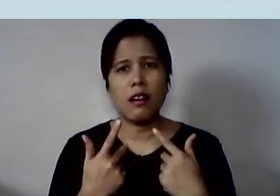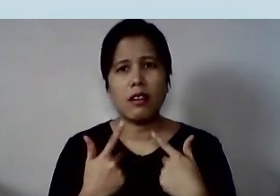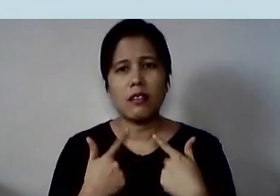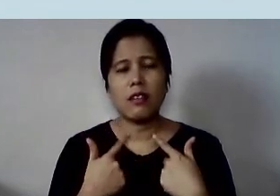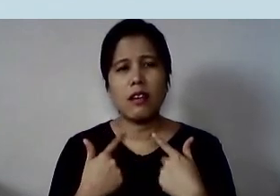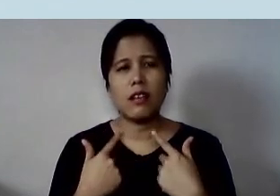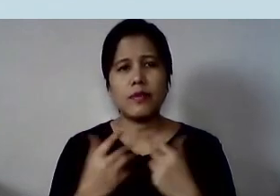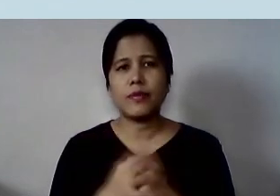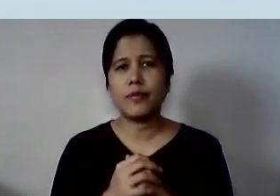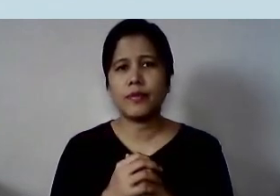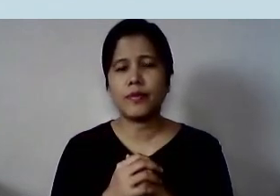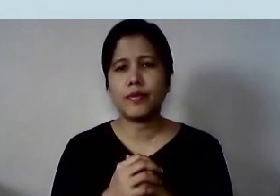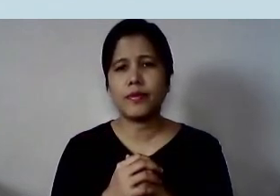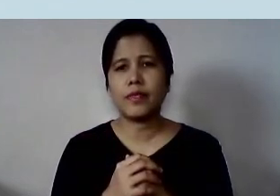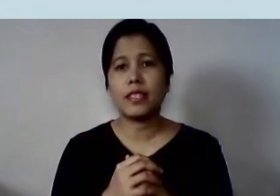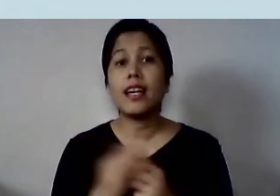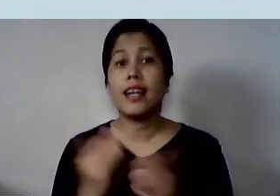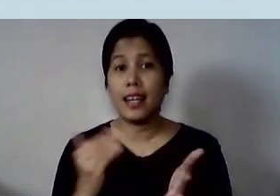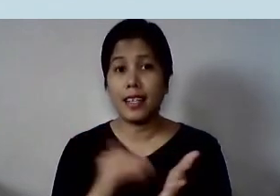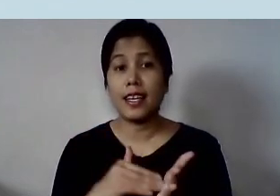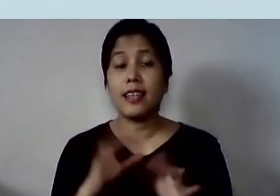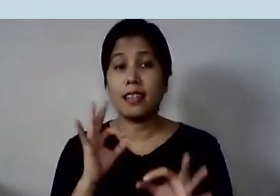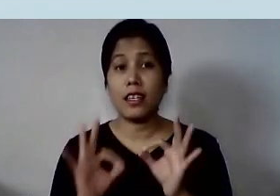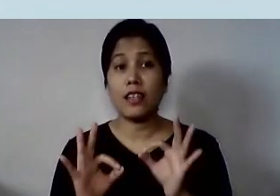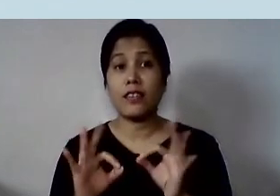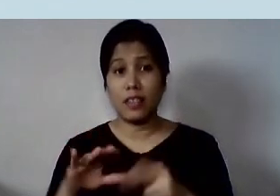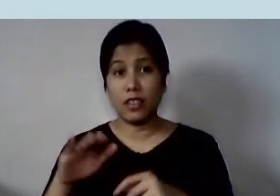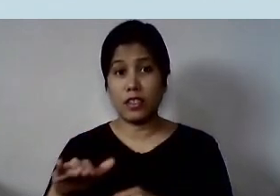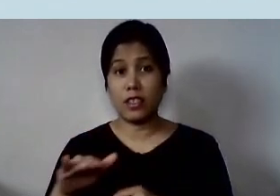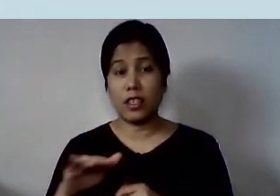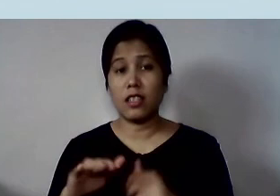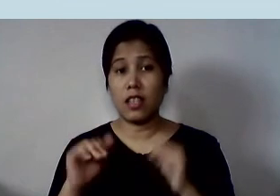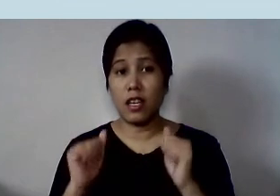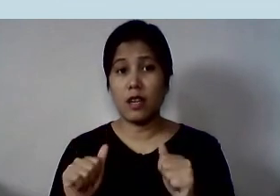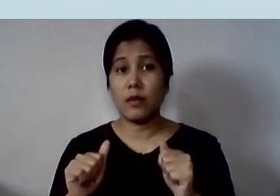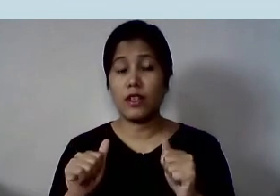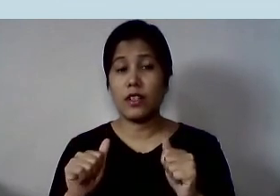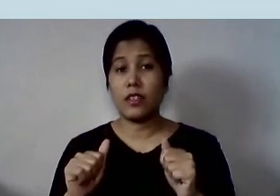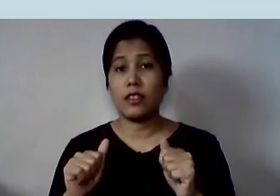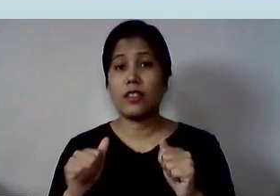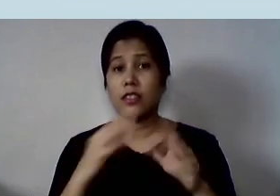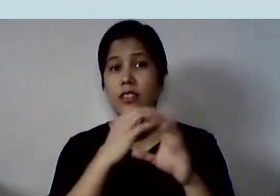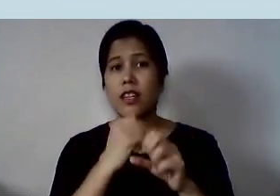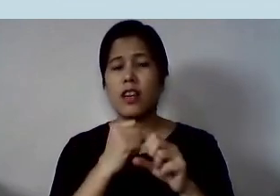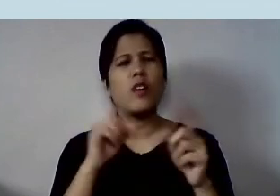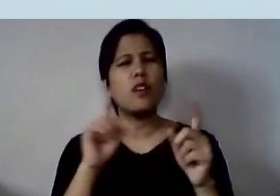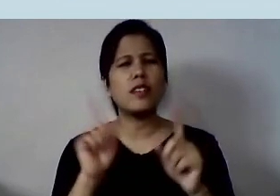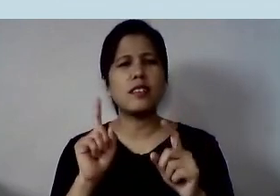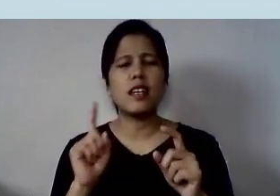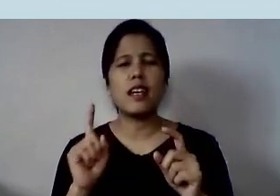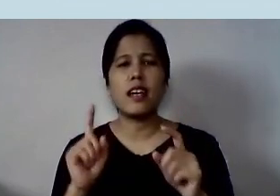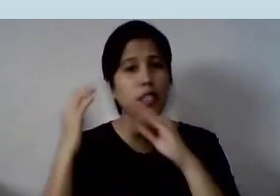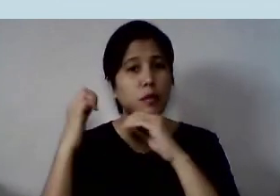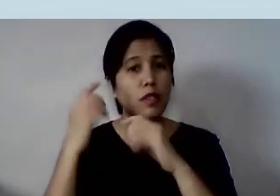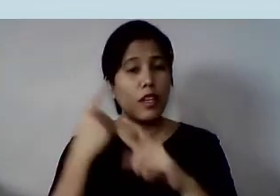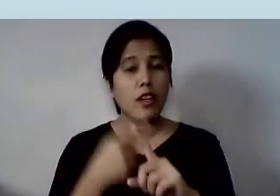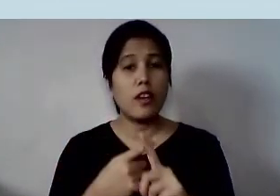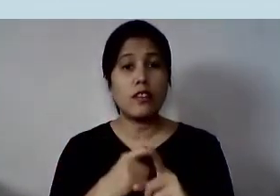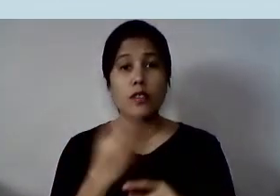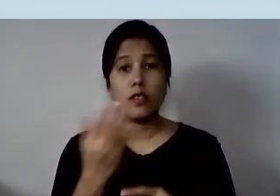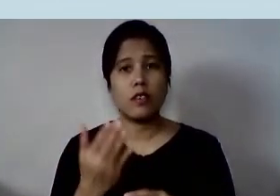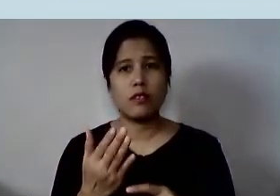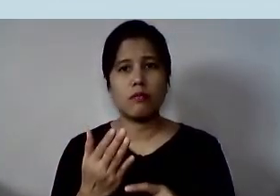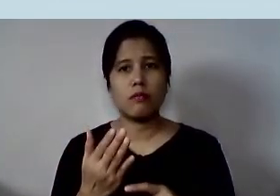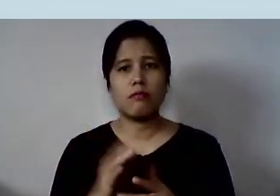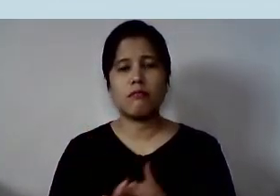all. Again, if the child is able to achieve what is expected of him, then I don't think we have to